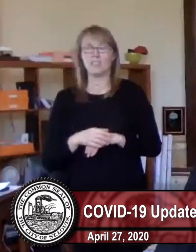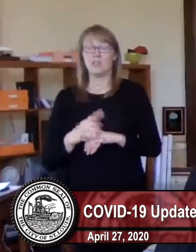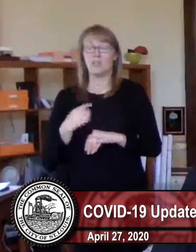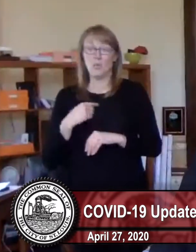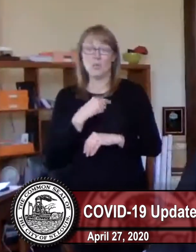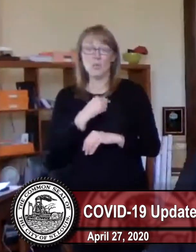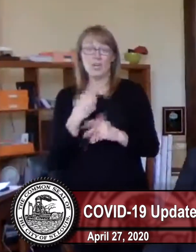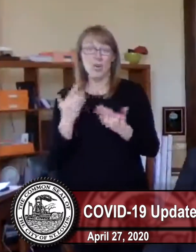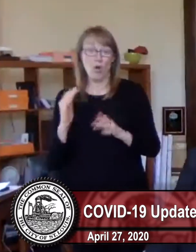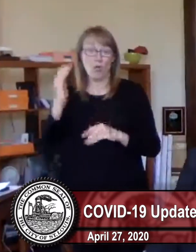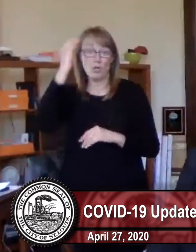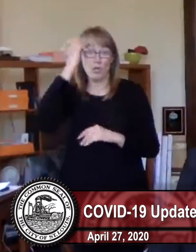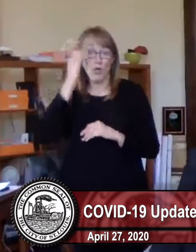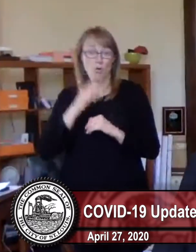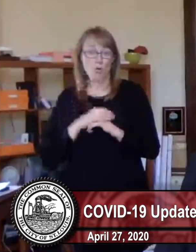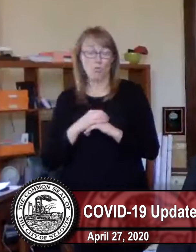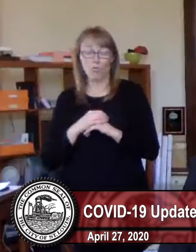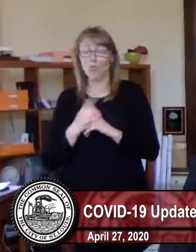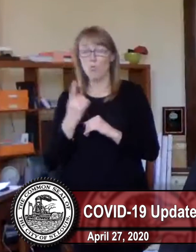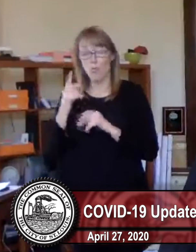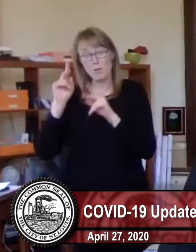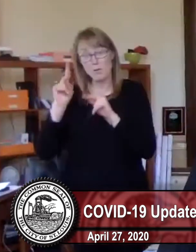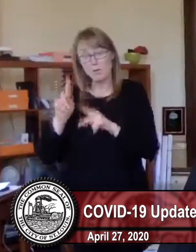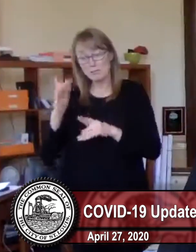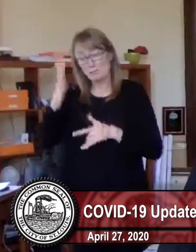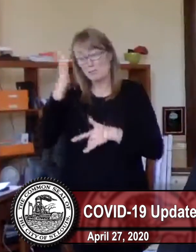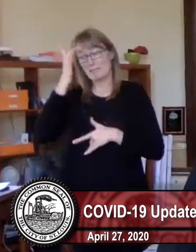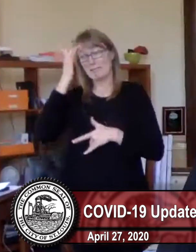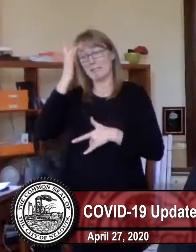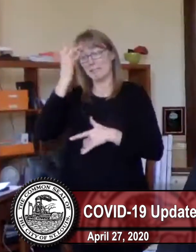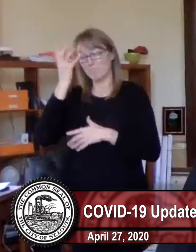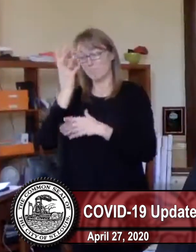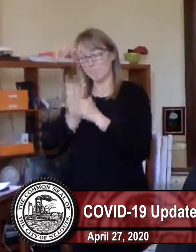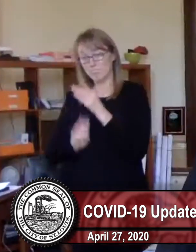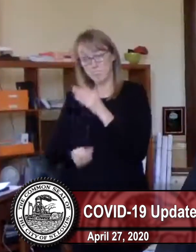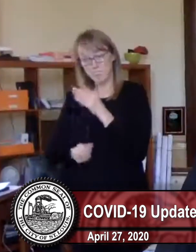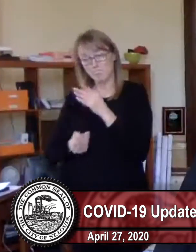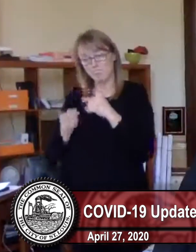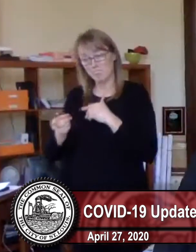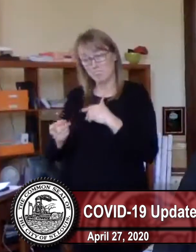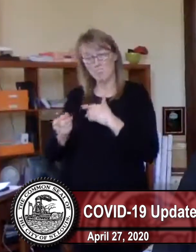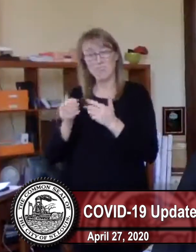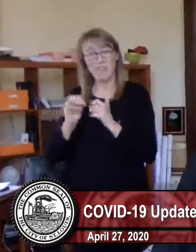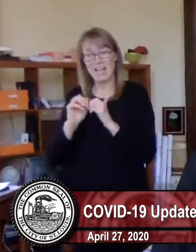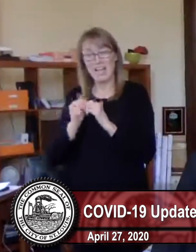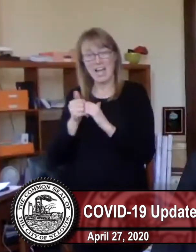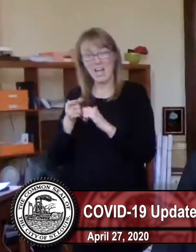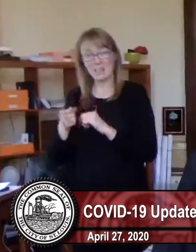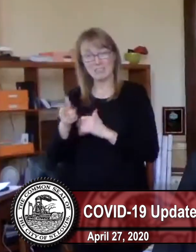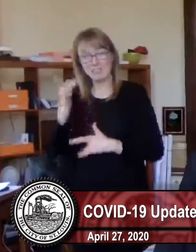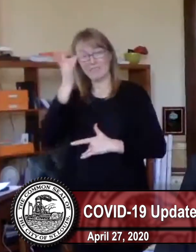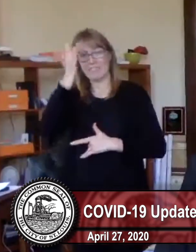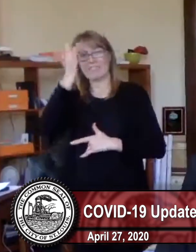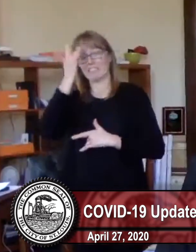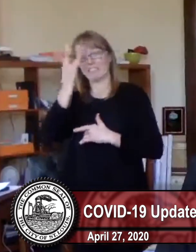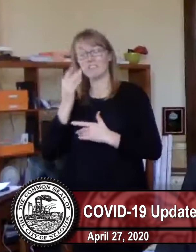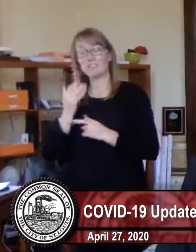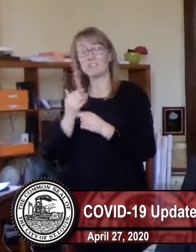individuals who passed away from COVID, we believe through contact tracing,